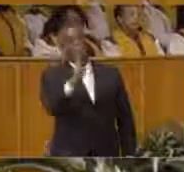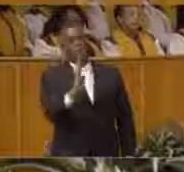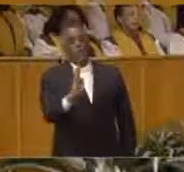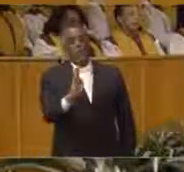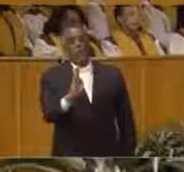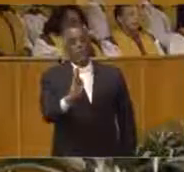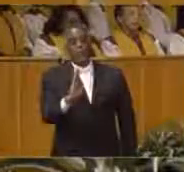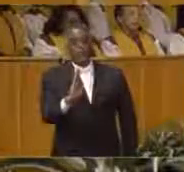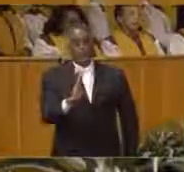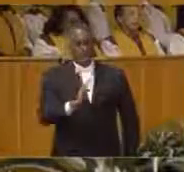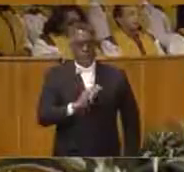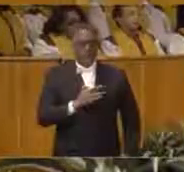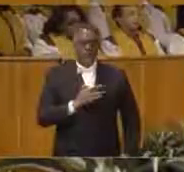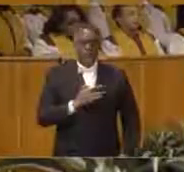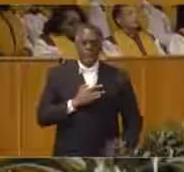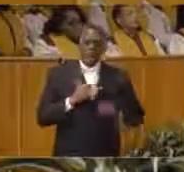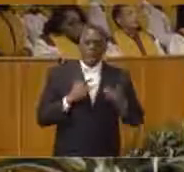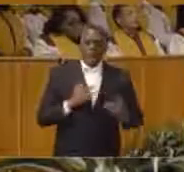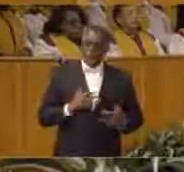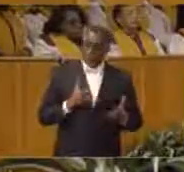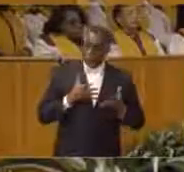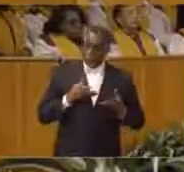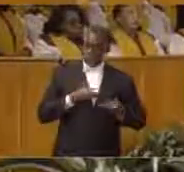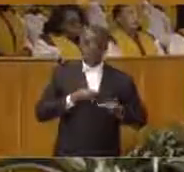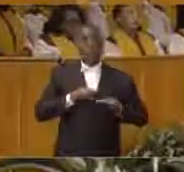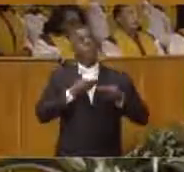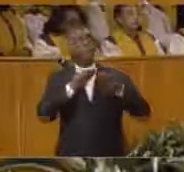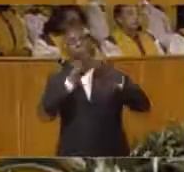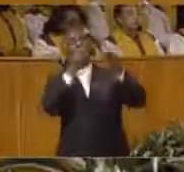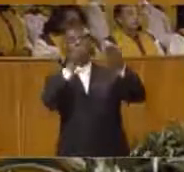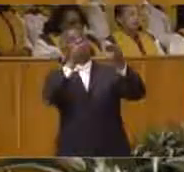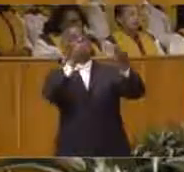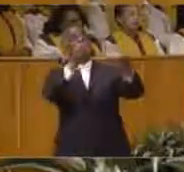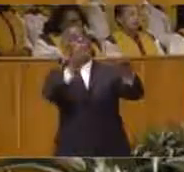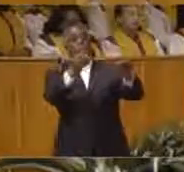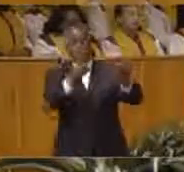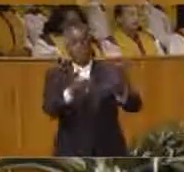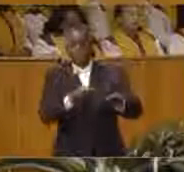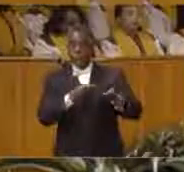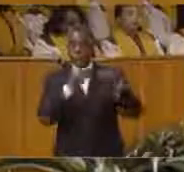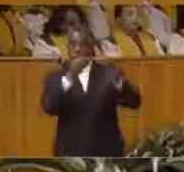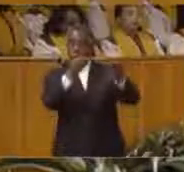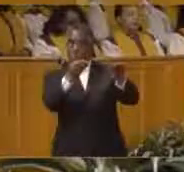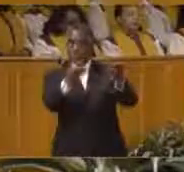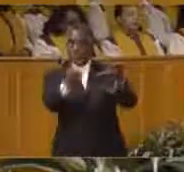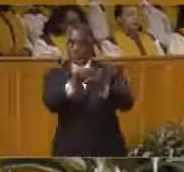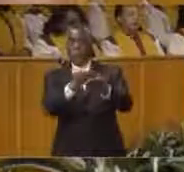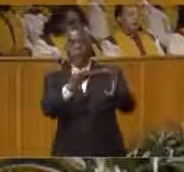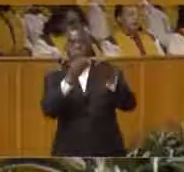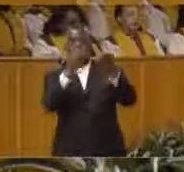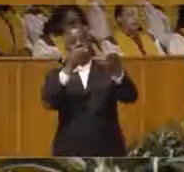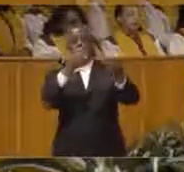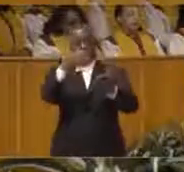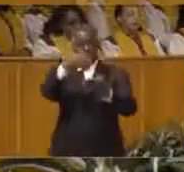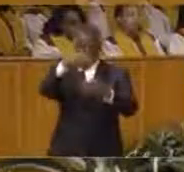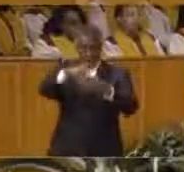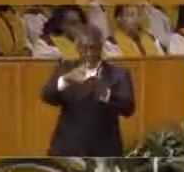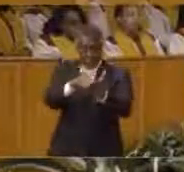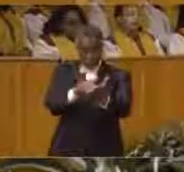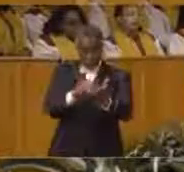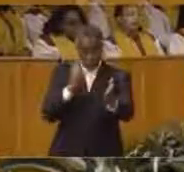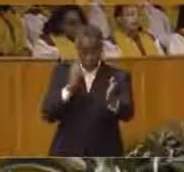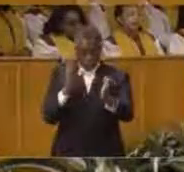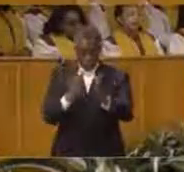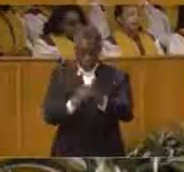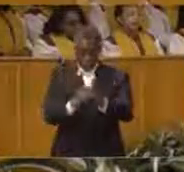That it's the heart that wants to give to God, to bring an offering. And in Scripture, you're going to